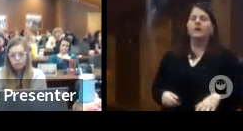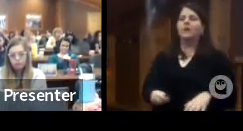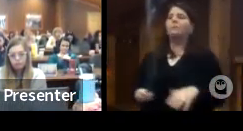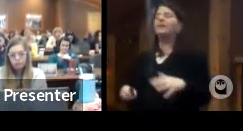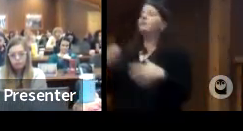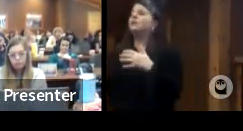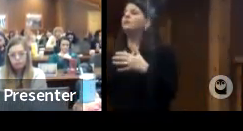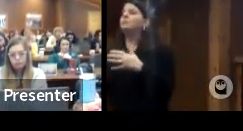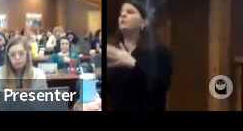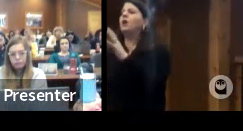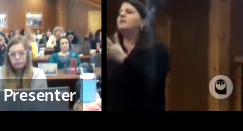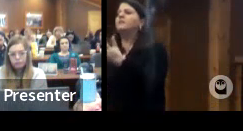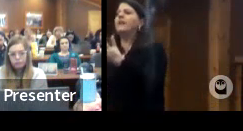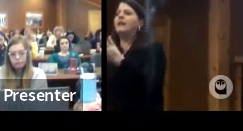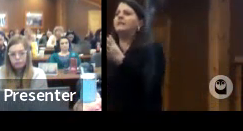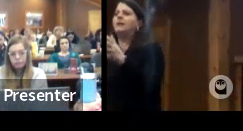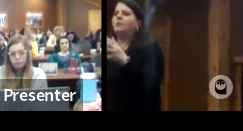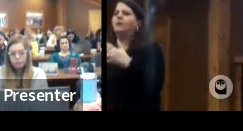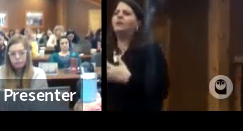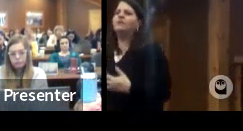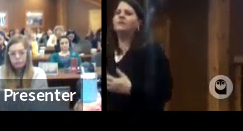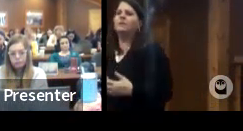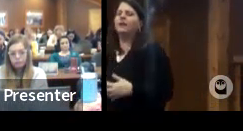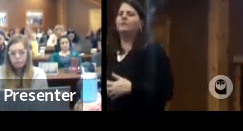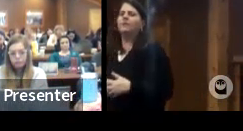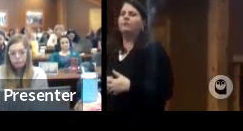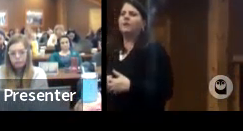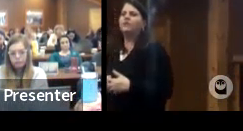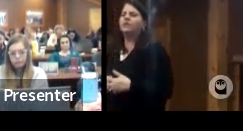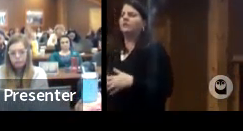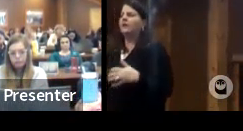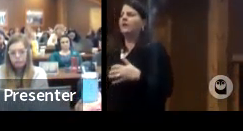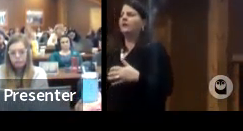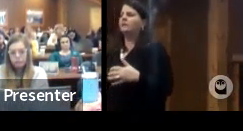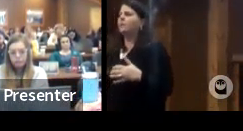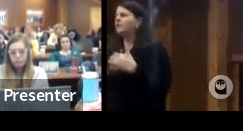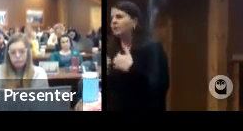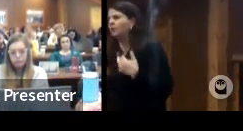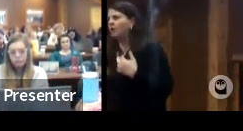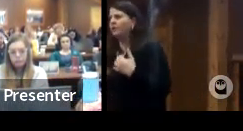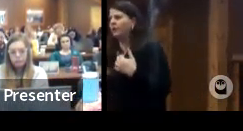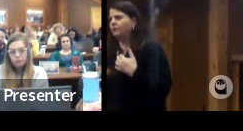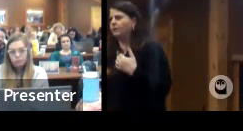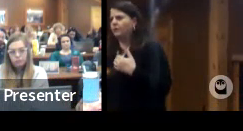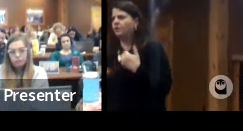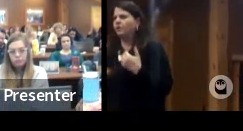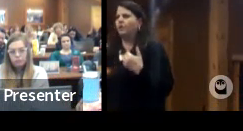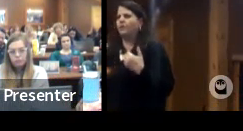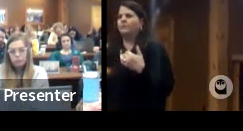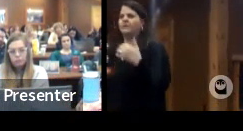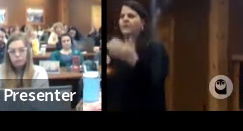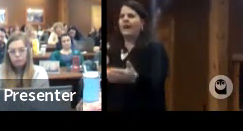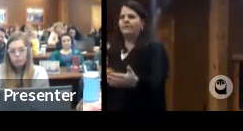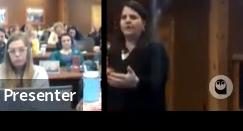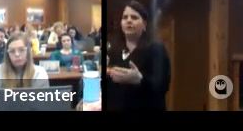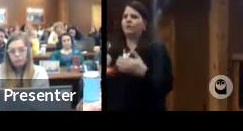speculation. But regardless of that example, if there is some negative information, the prosecutor already knows it or should know